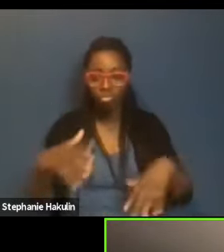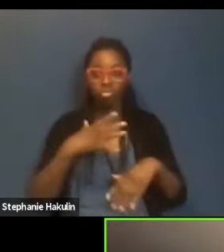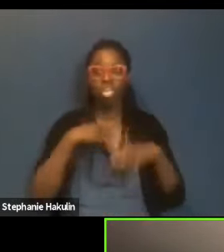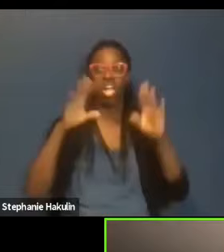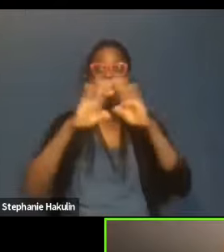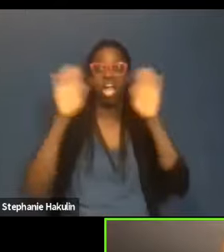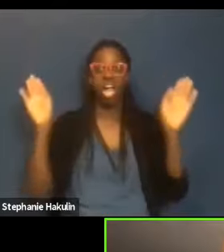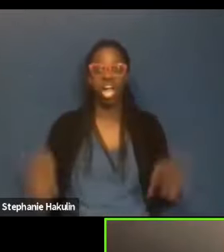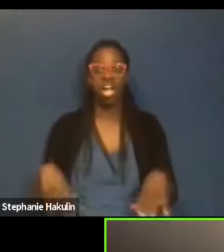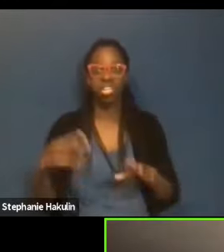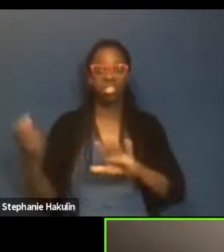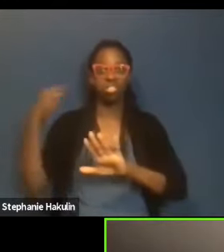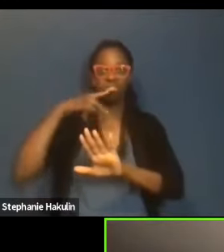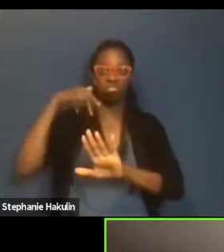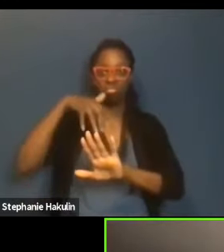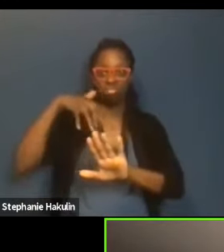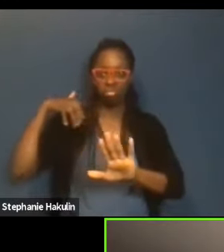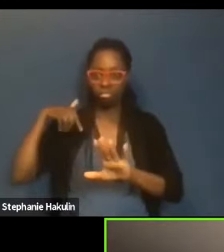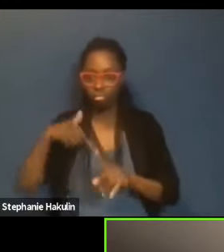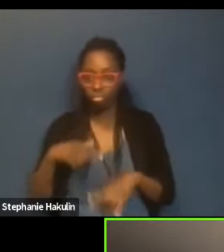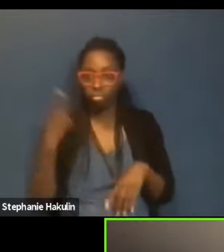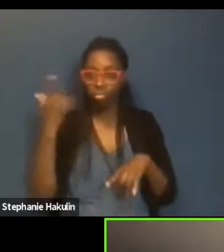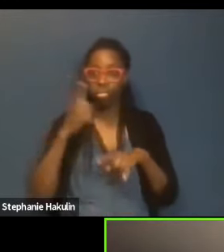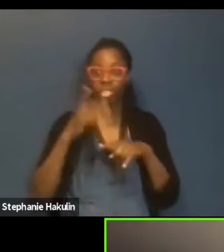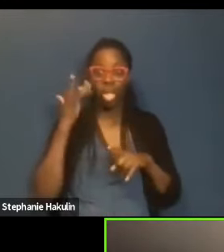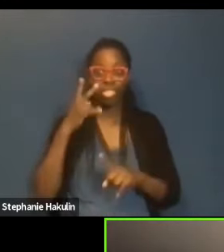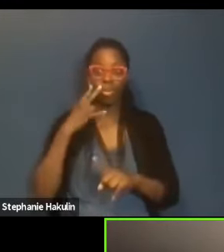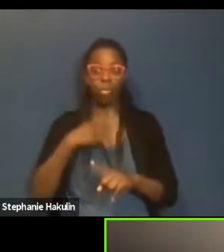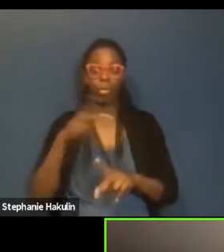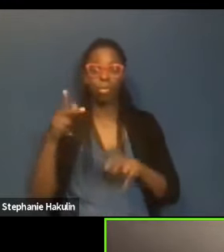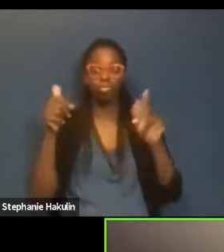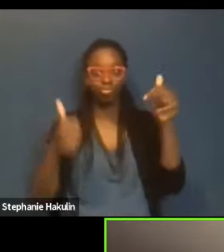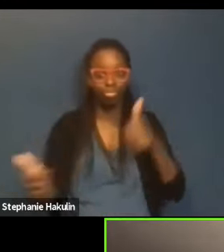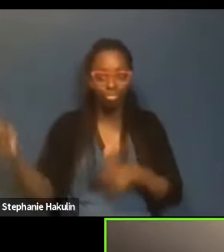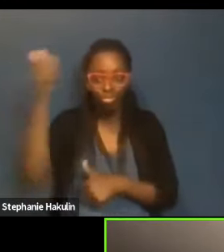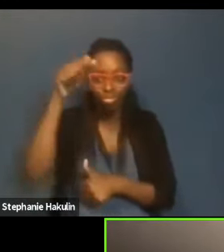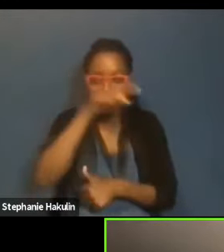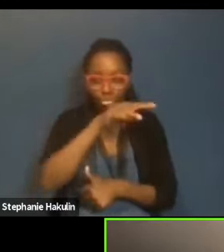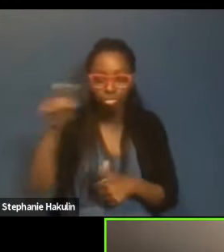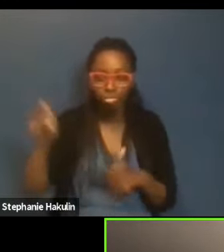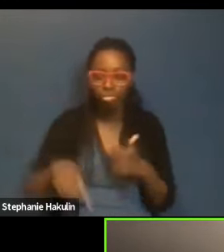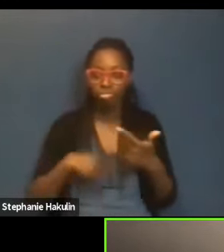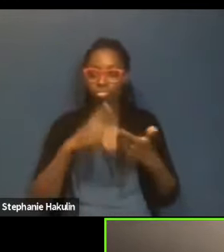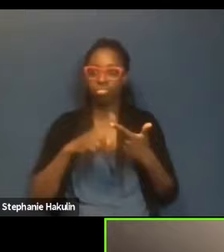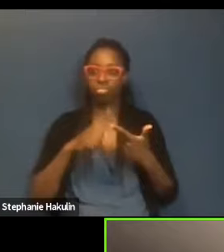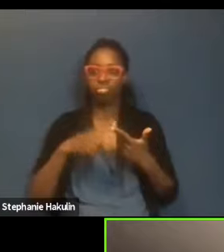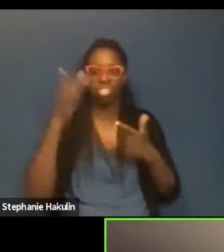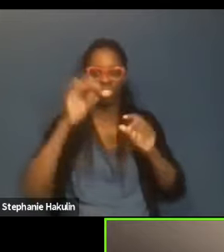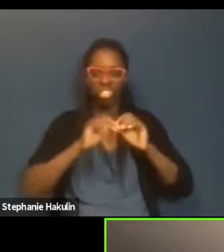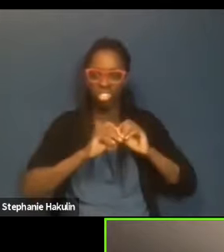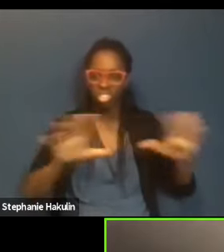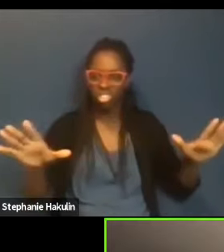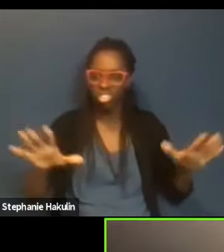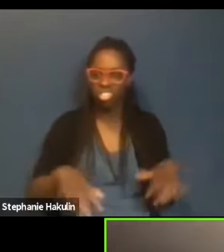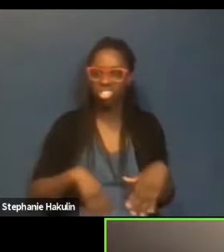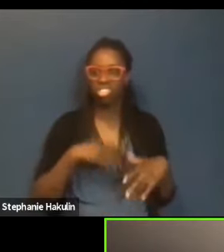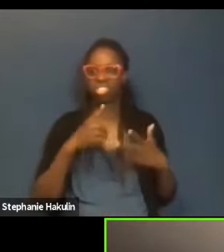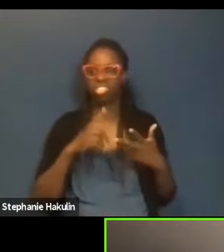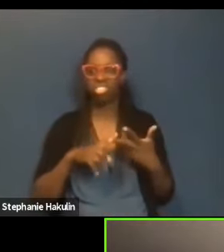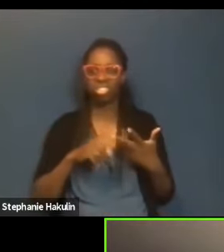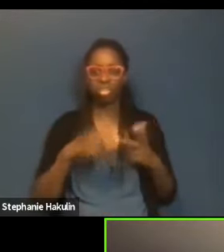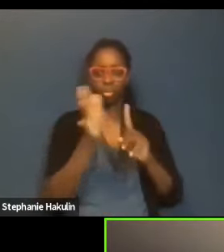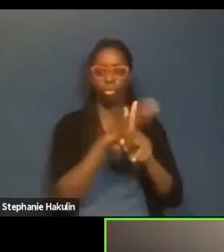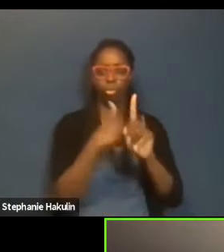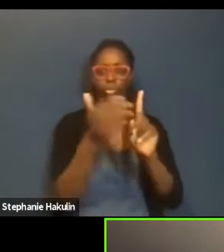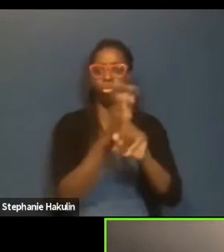white supremacy, viral sickness and sadness. The quixotic charm of isolation has eroded. I've watched every